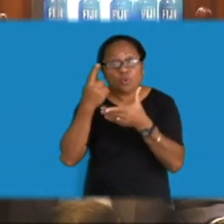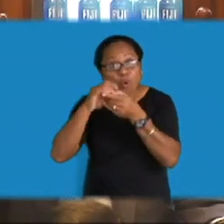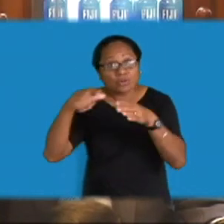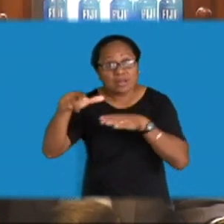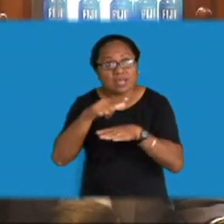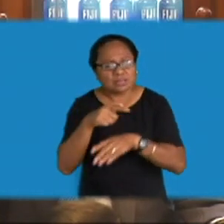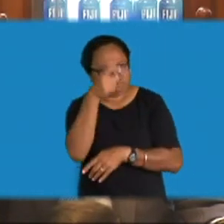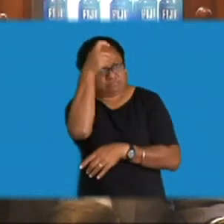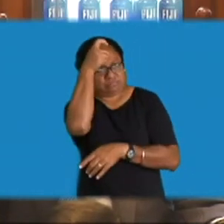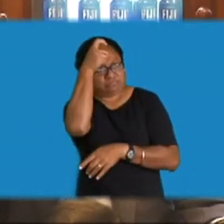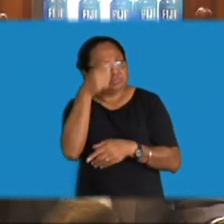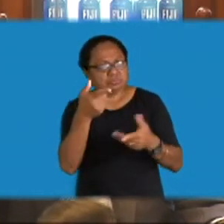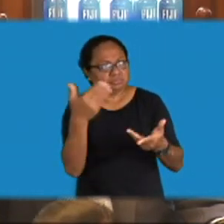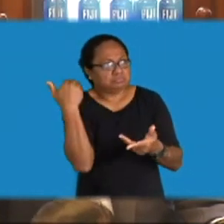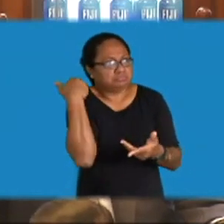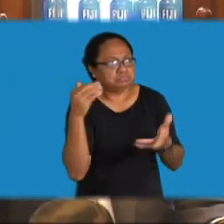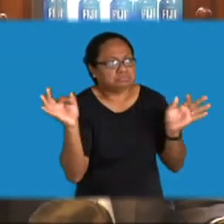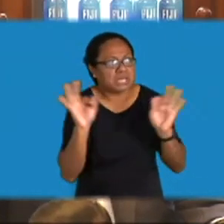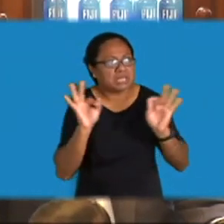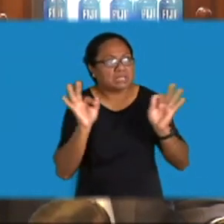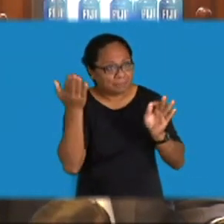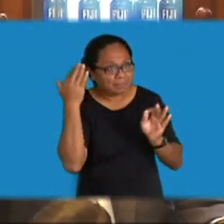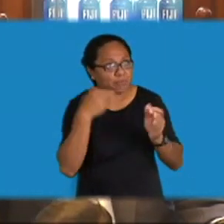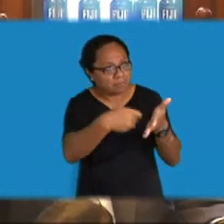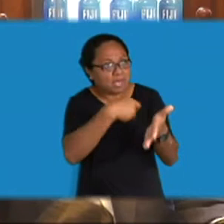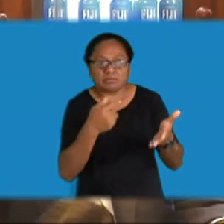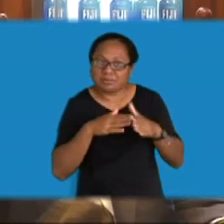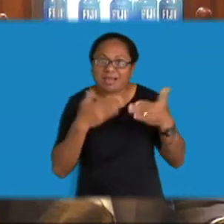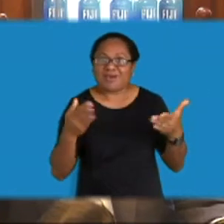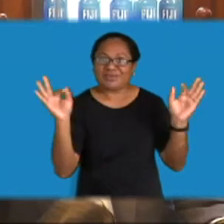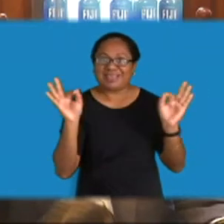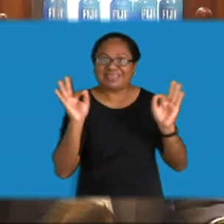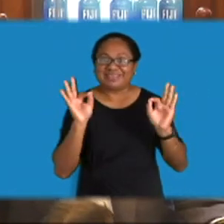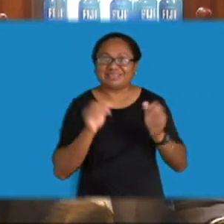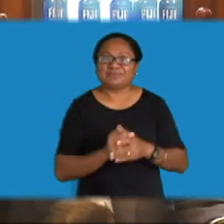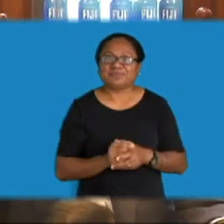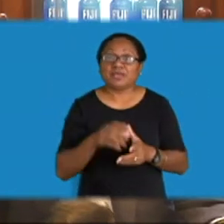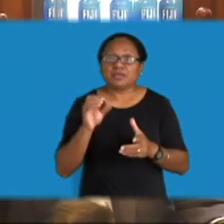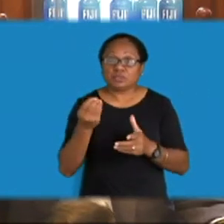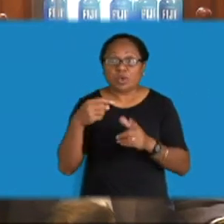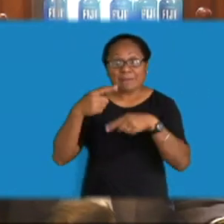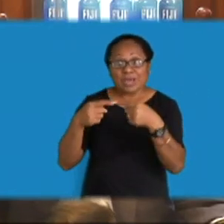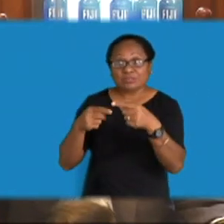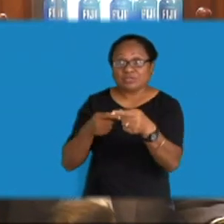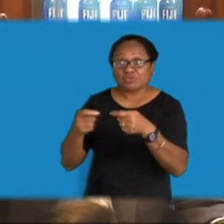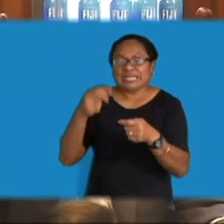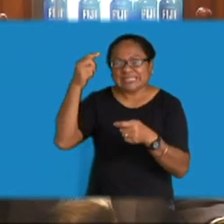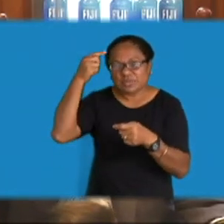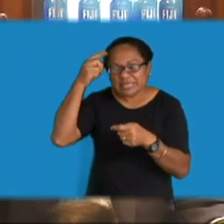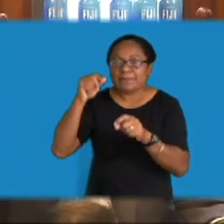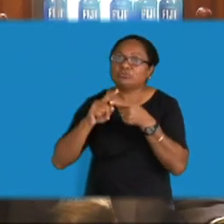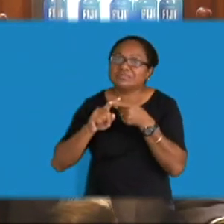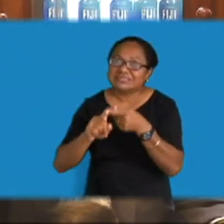ventures that they could benefit from and used to benefit from. On the issue of trade, Madam Speaker, I will touch on the issue of sustainable, safe and credible